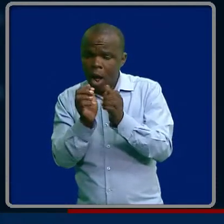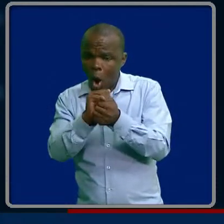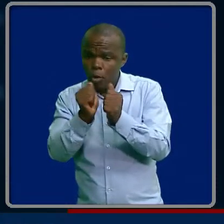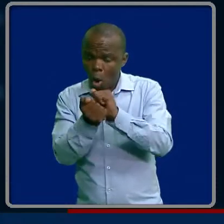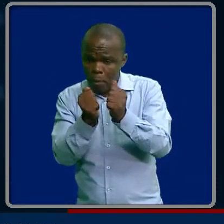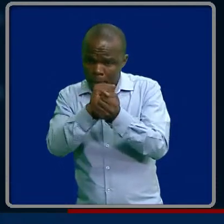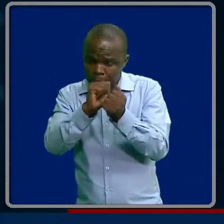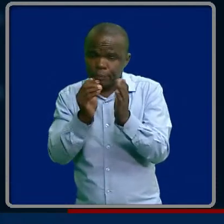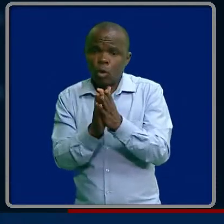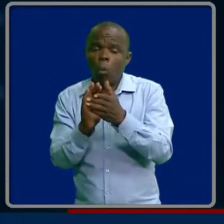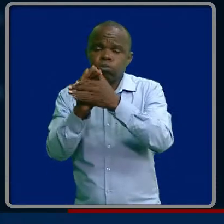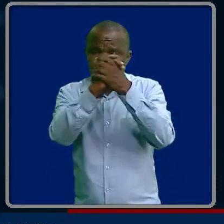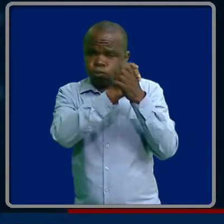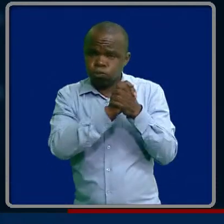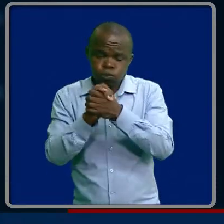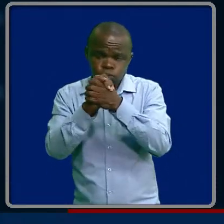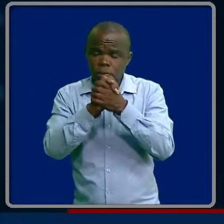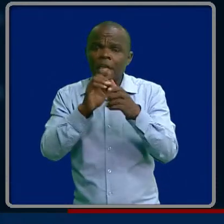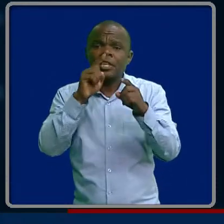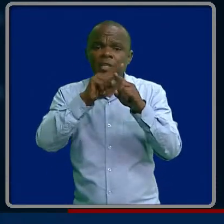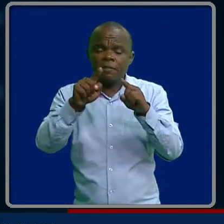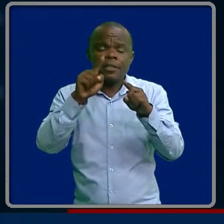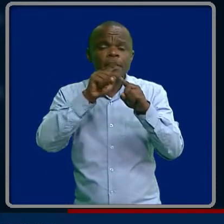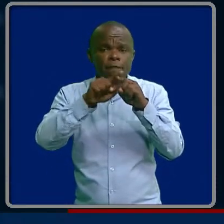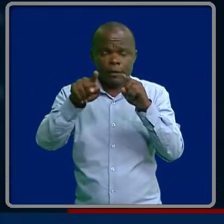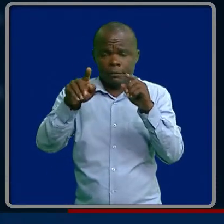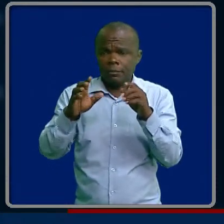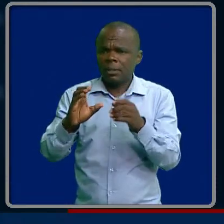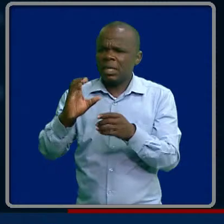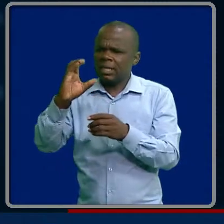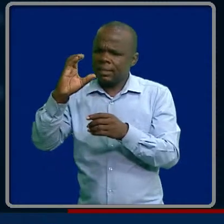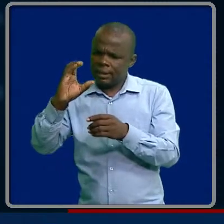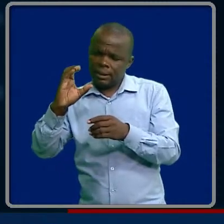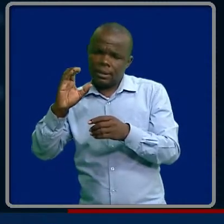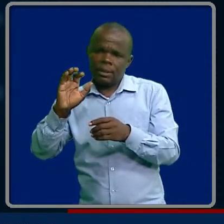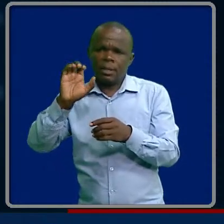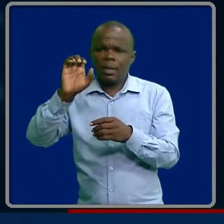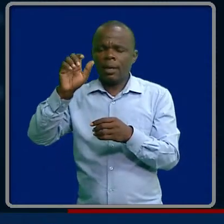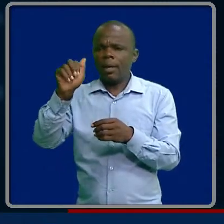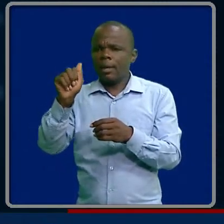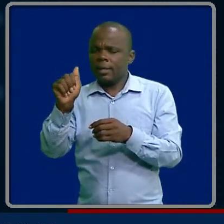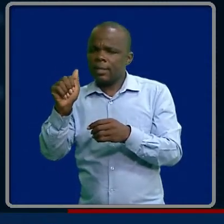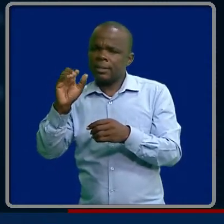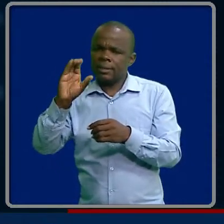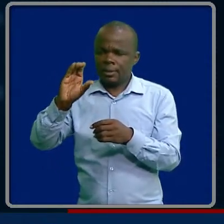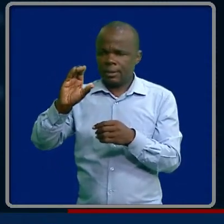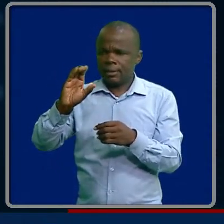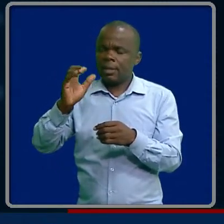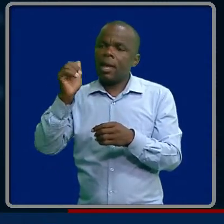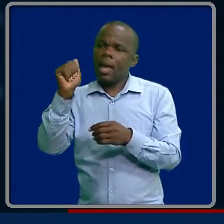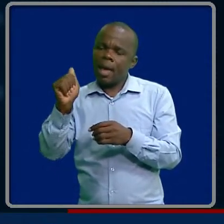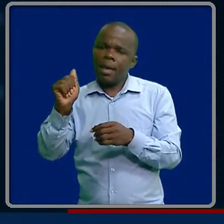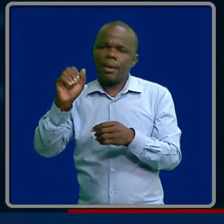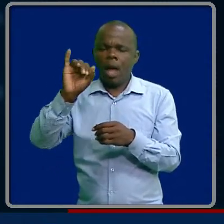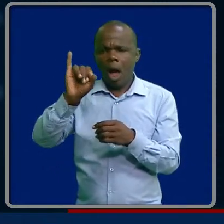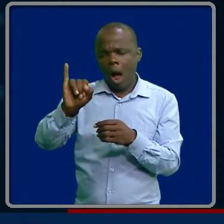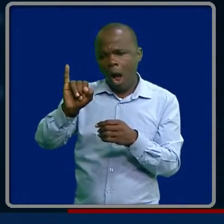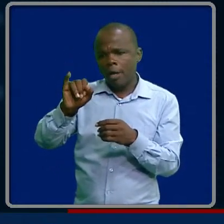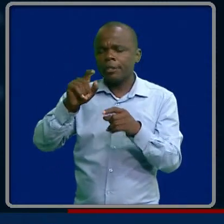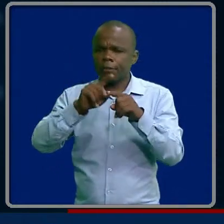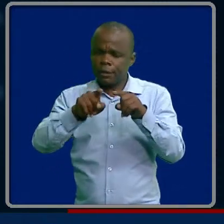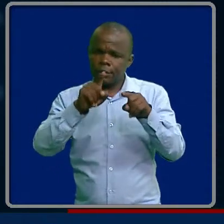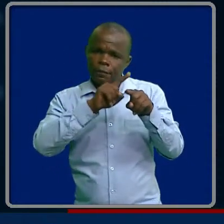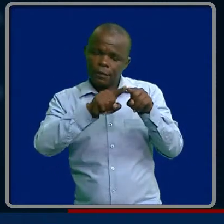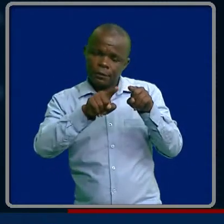of our partners such as CFI, Desire to help conduct trainings on how to create good business plans. We also